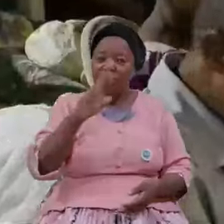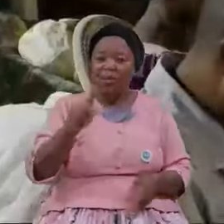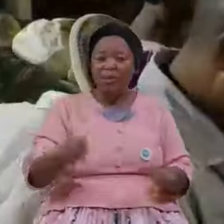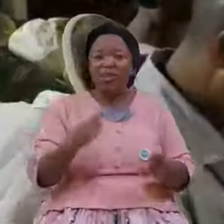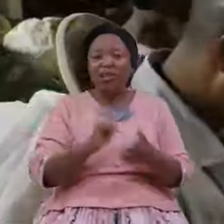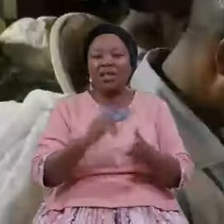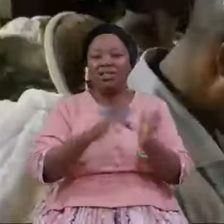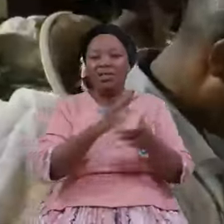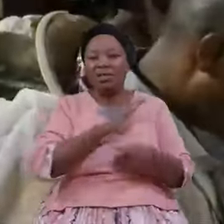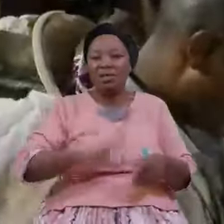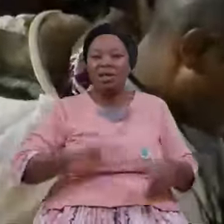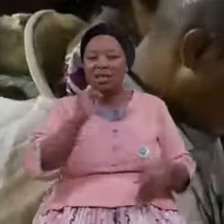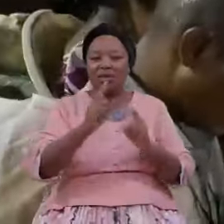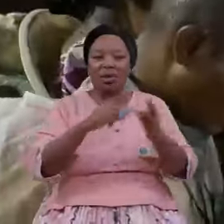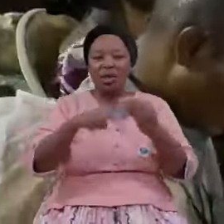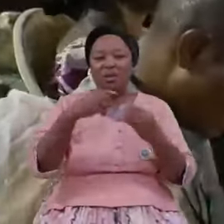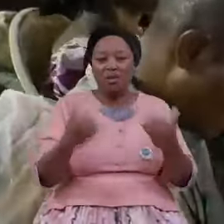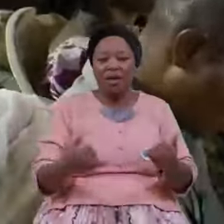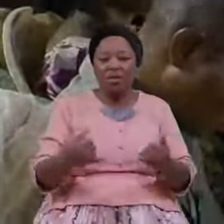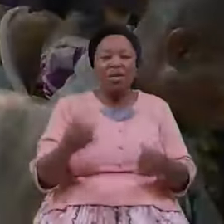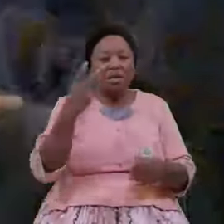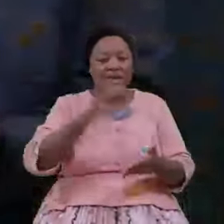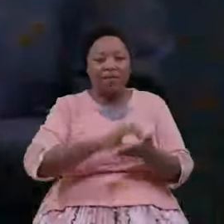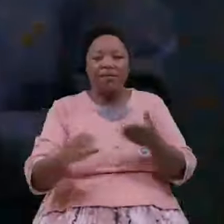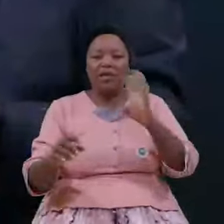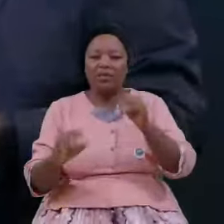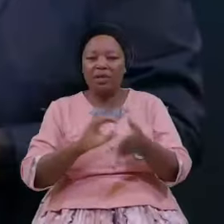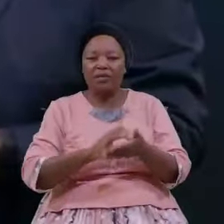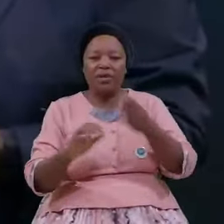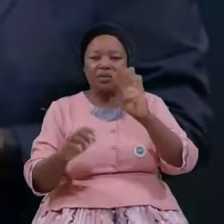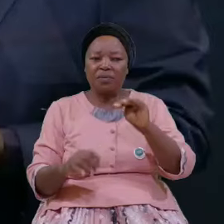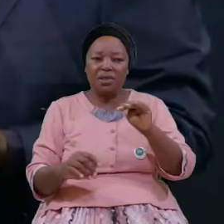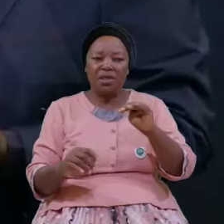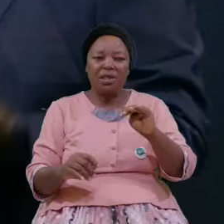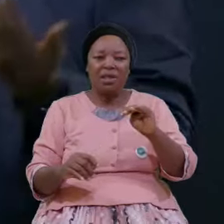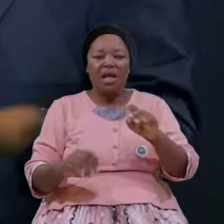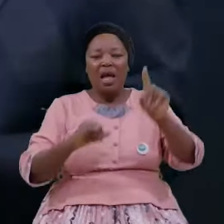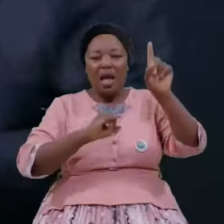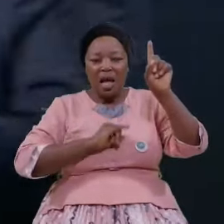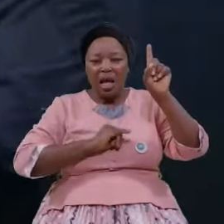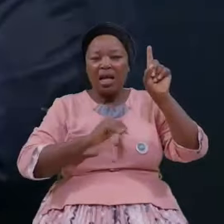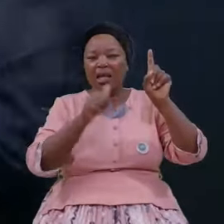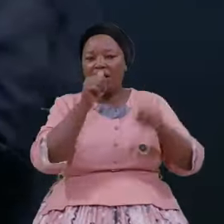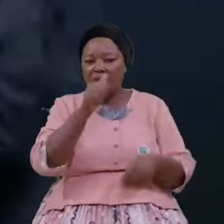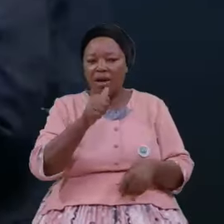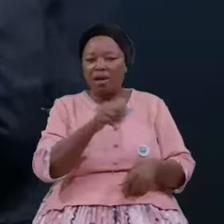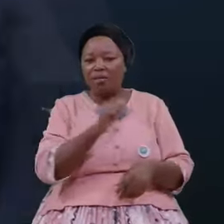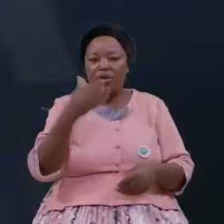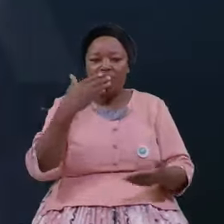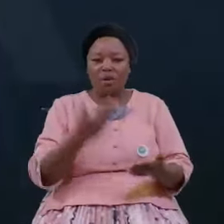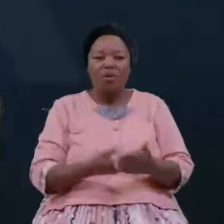Look at verse 14. In verse 14, I am the good shepherd. He said